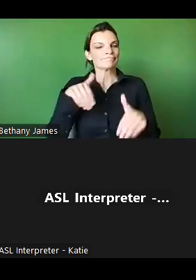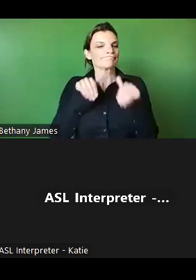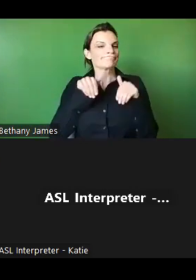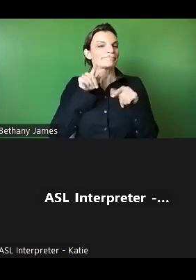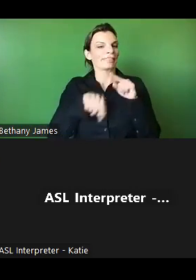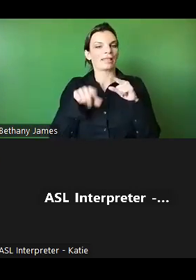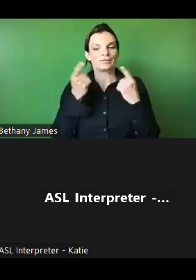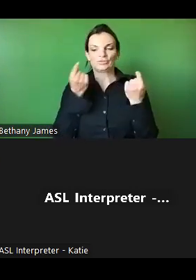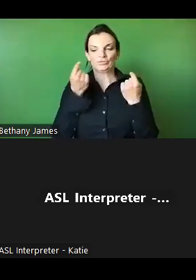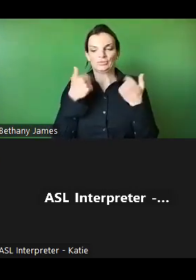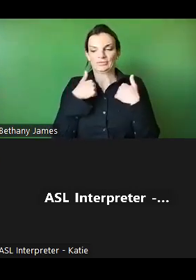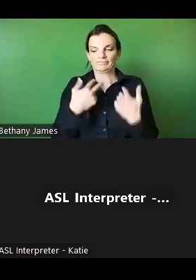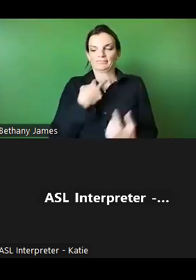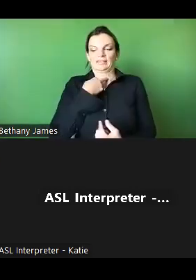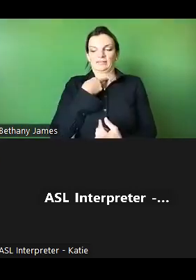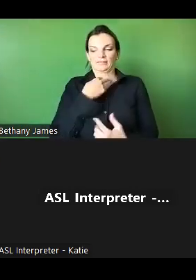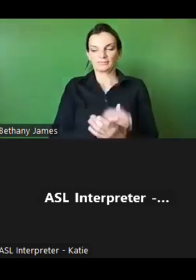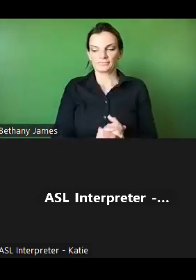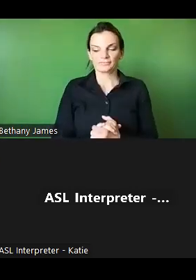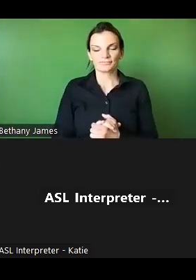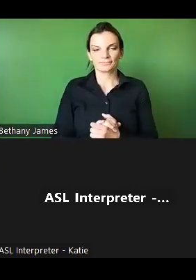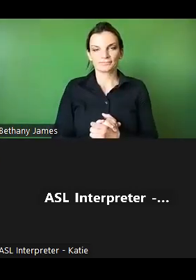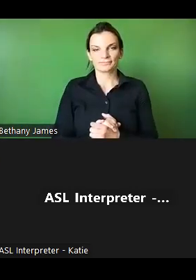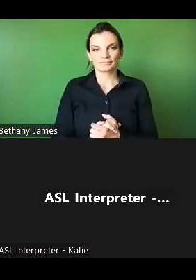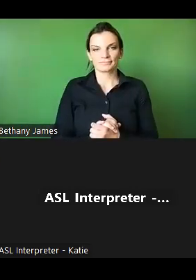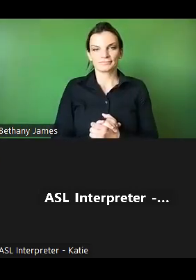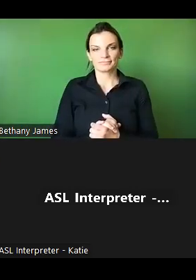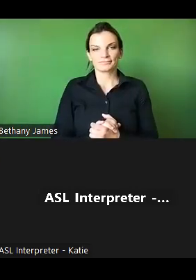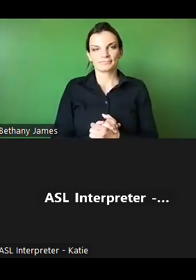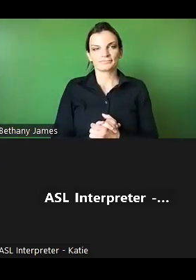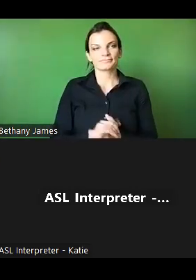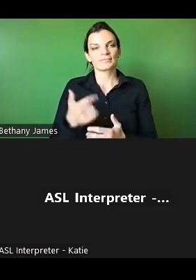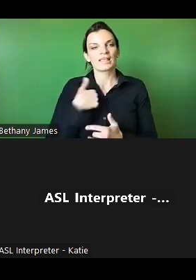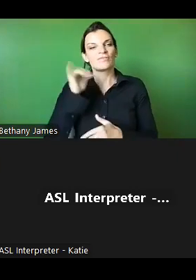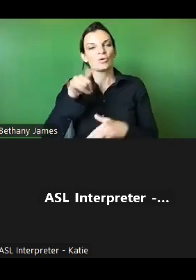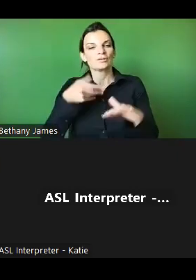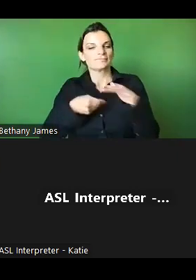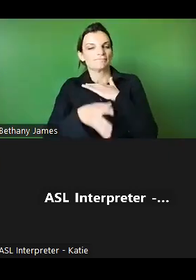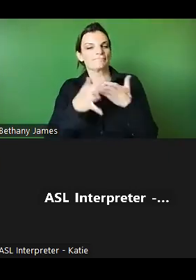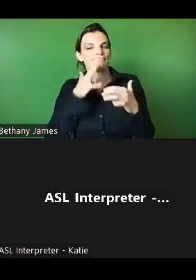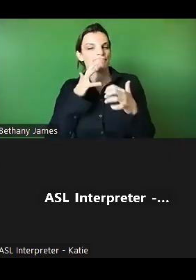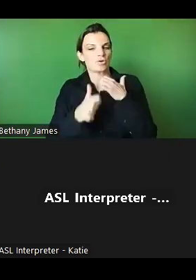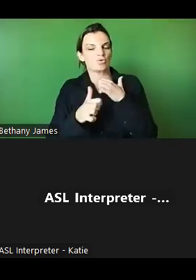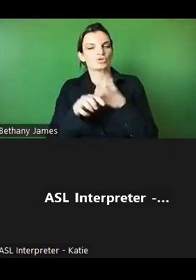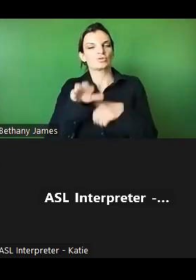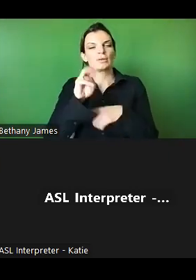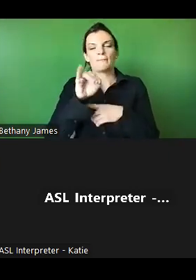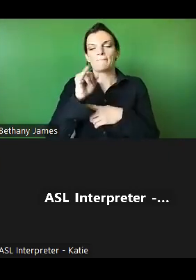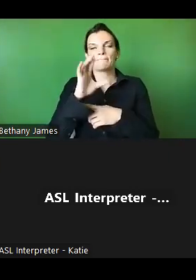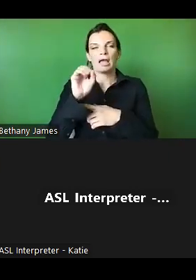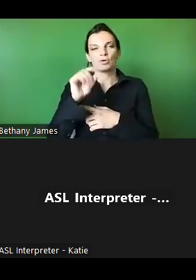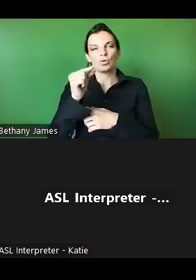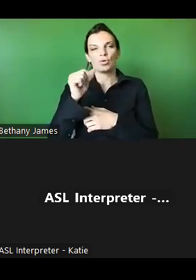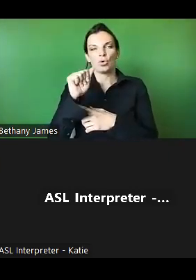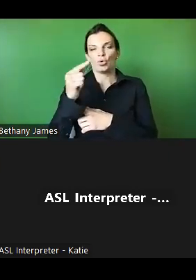emphasis on microaggressions. This is less extreme than what Cassandra